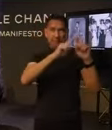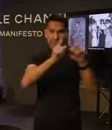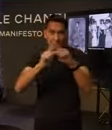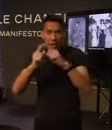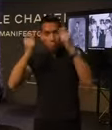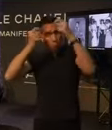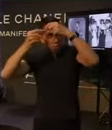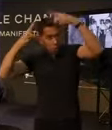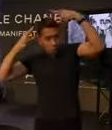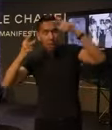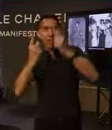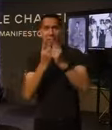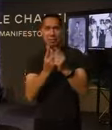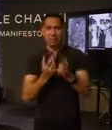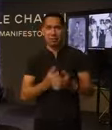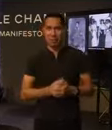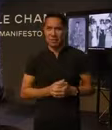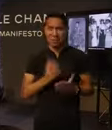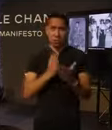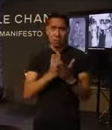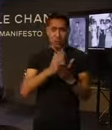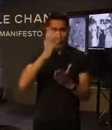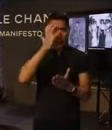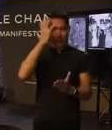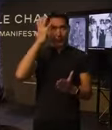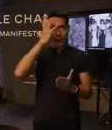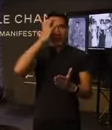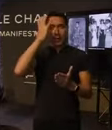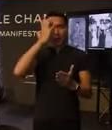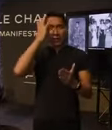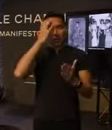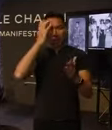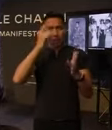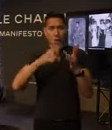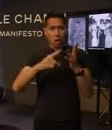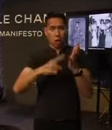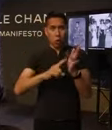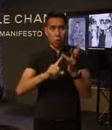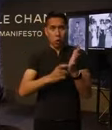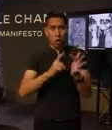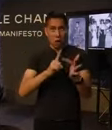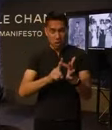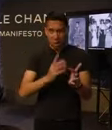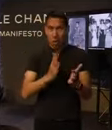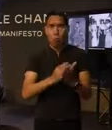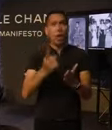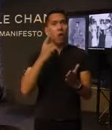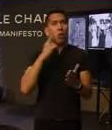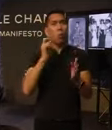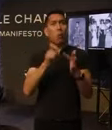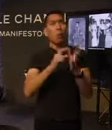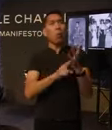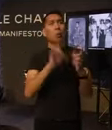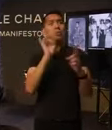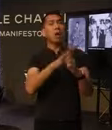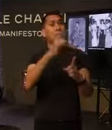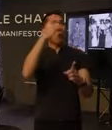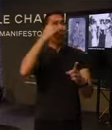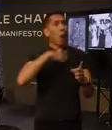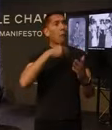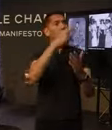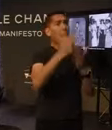russe and, the luxury and grandeur of couture. And he saw himself very much as an artist. Chanel